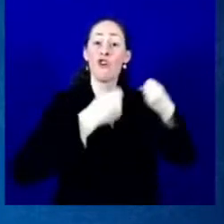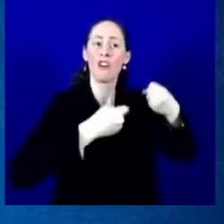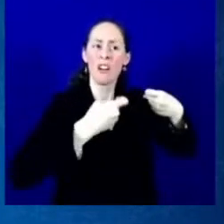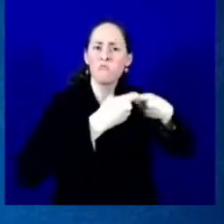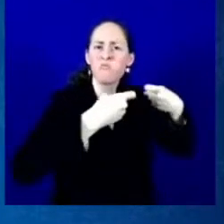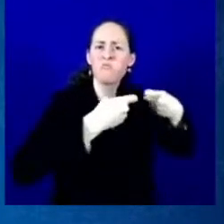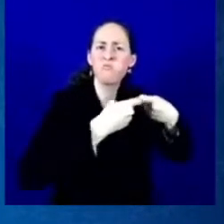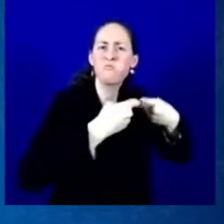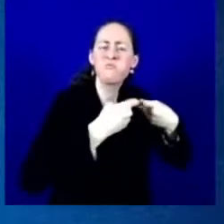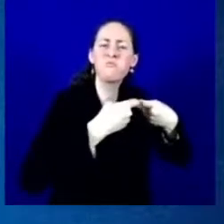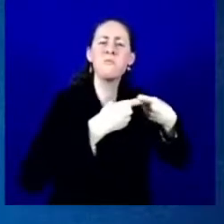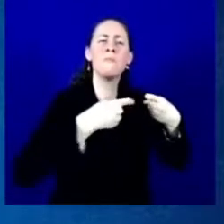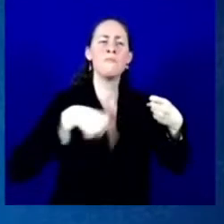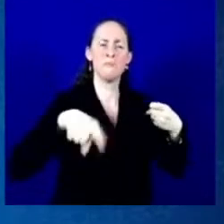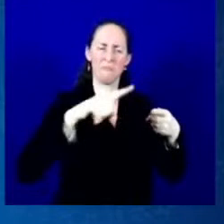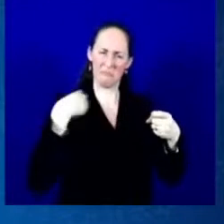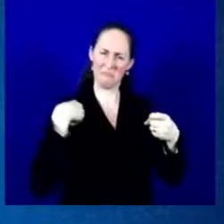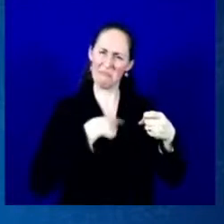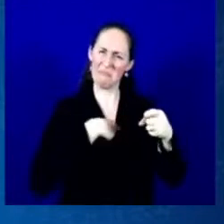the electric car market.